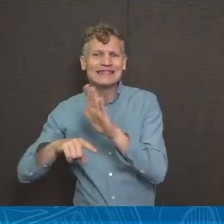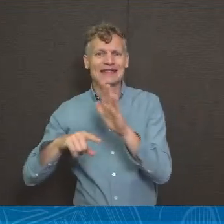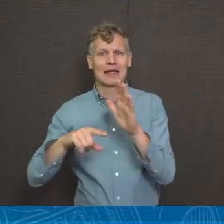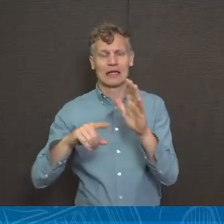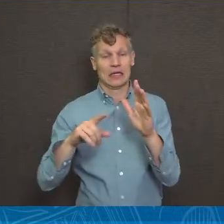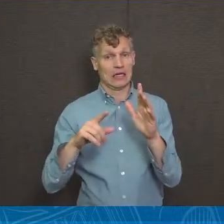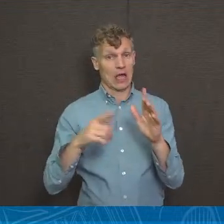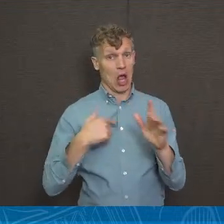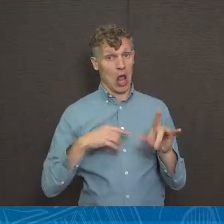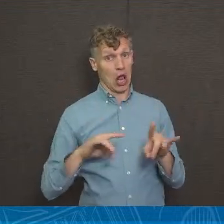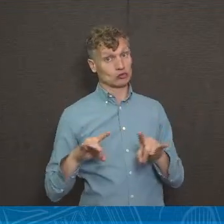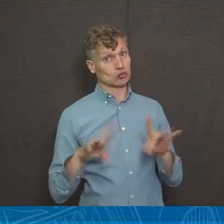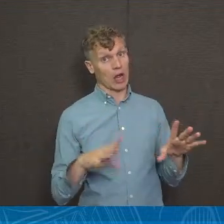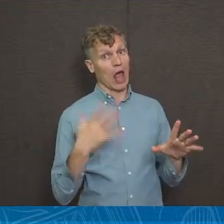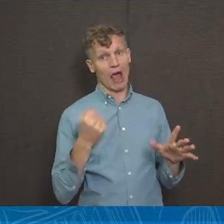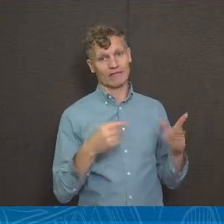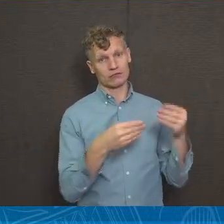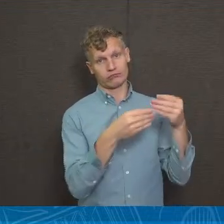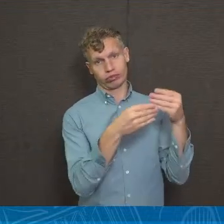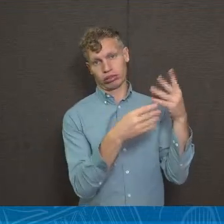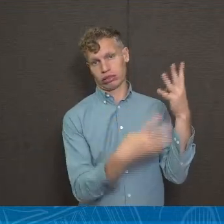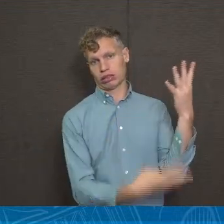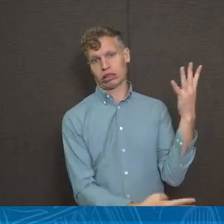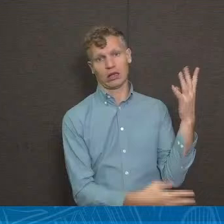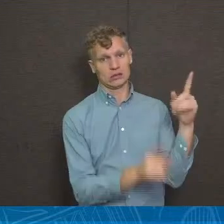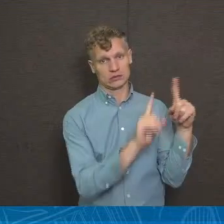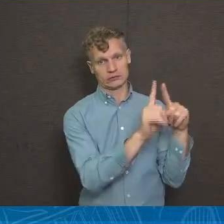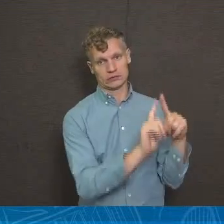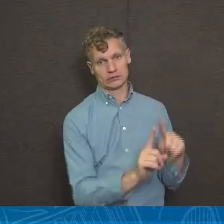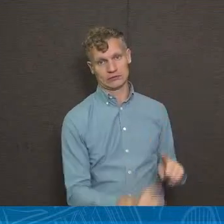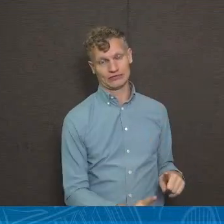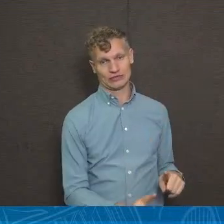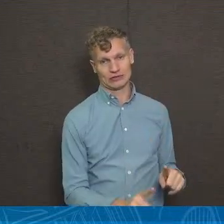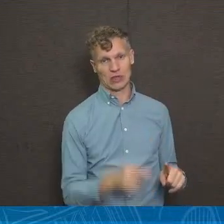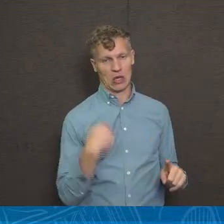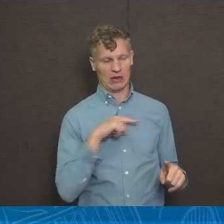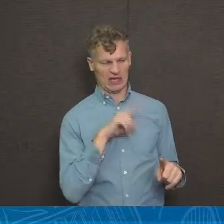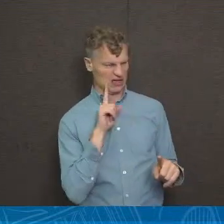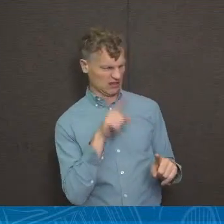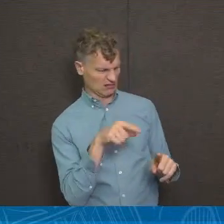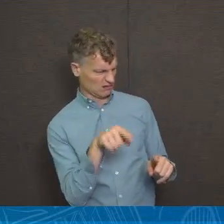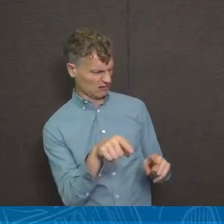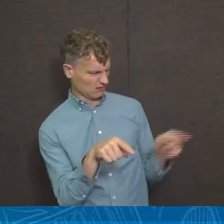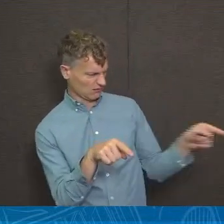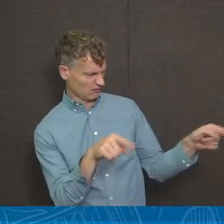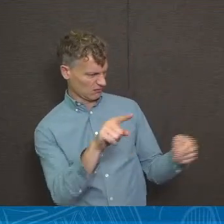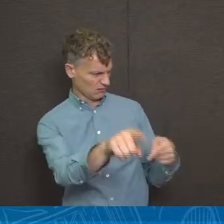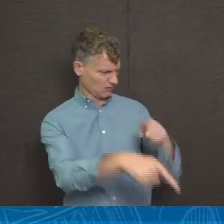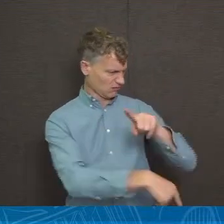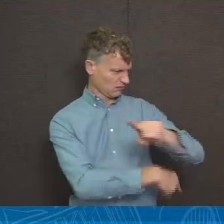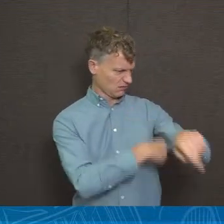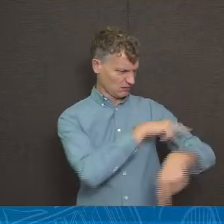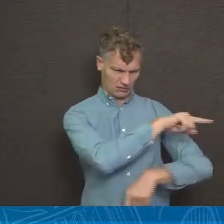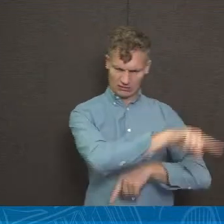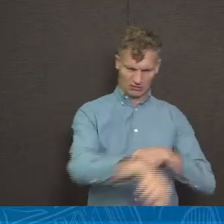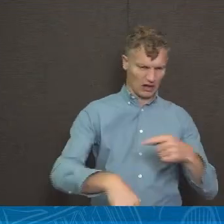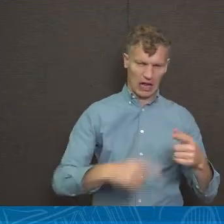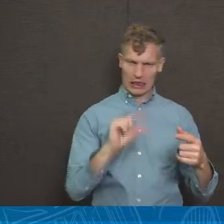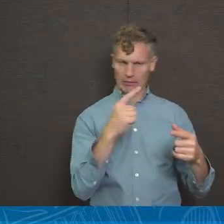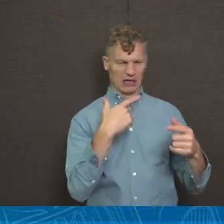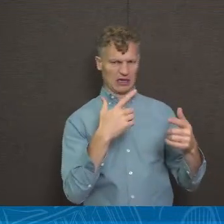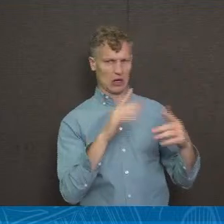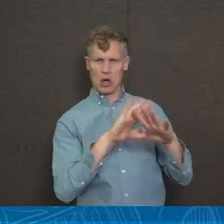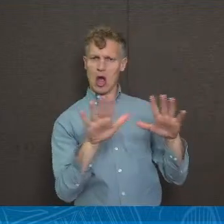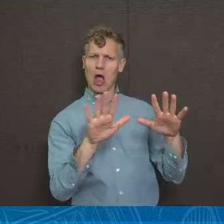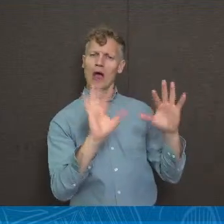hard to see how they connect or don't connect or relate to each other or don't relate to each other. So we looked at 12 of these policies